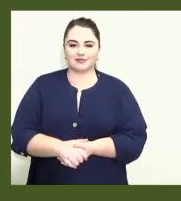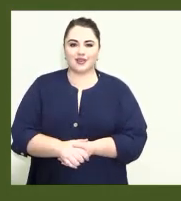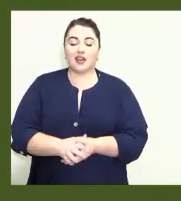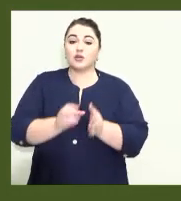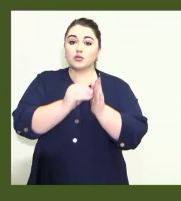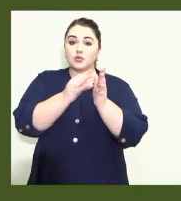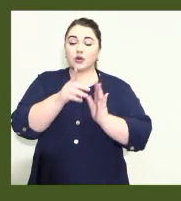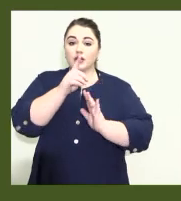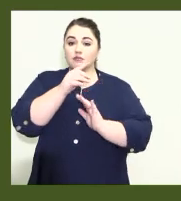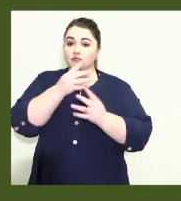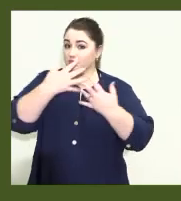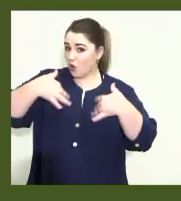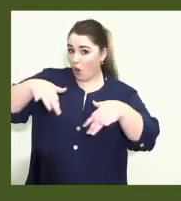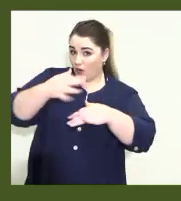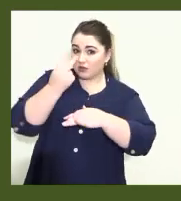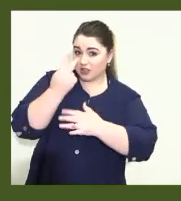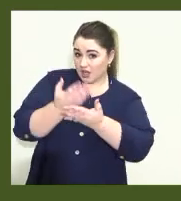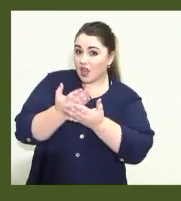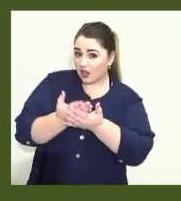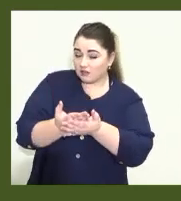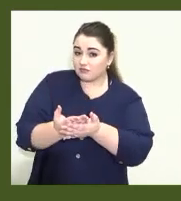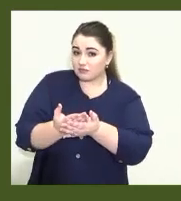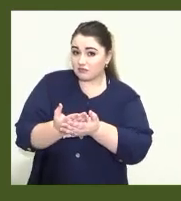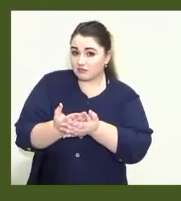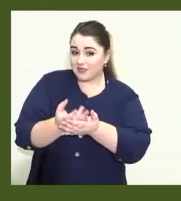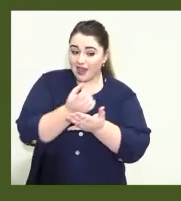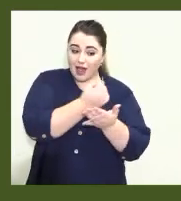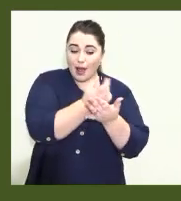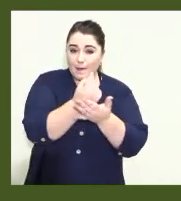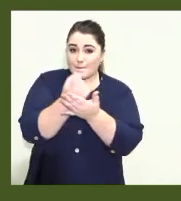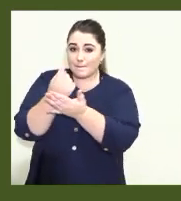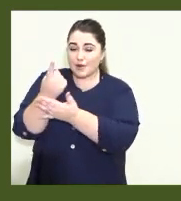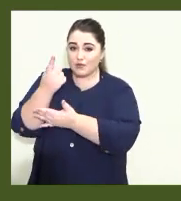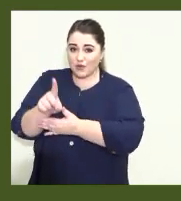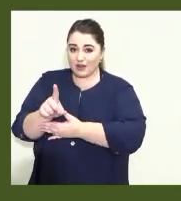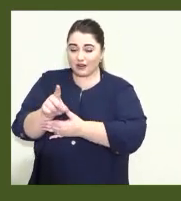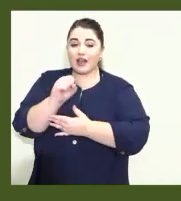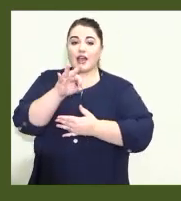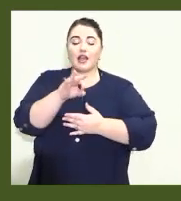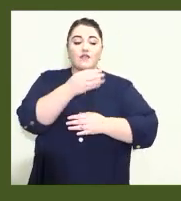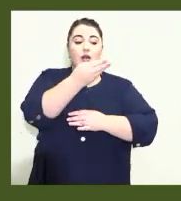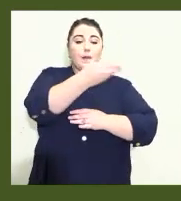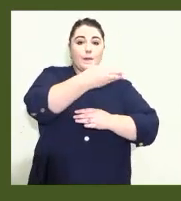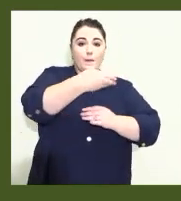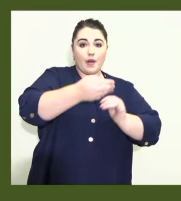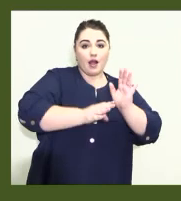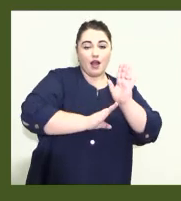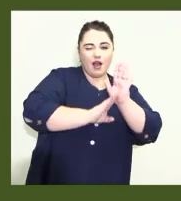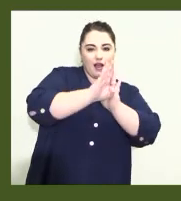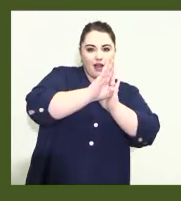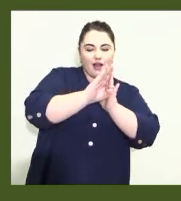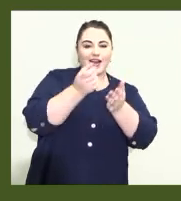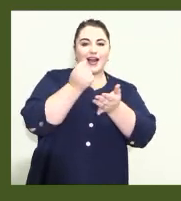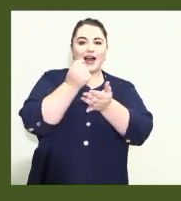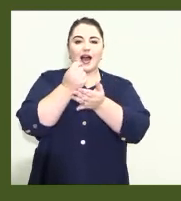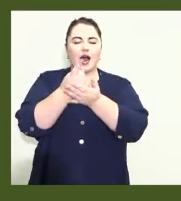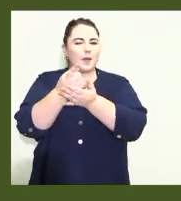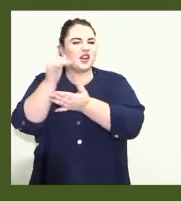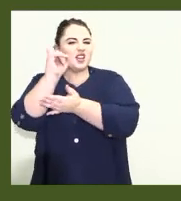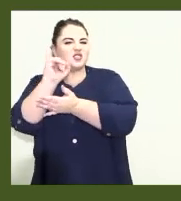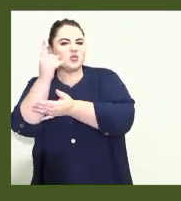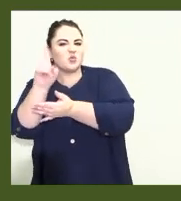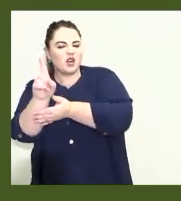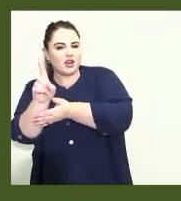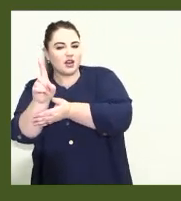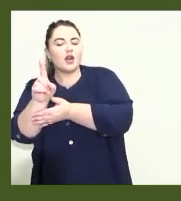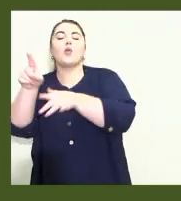So learners, can you spot the trend in this graph? Can you see when glucose increases, what happens to